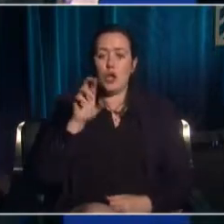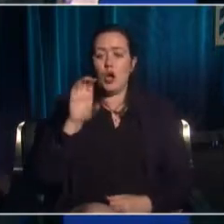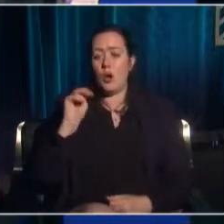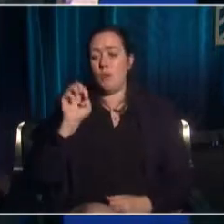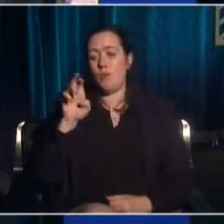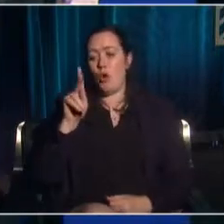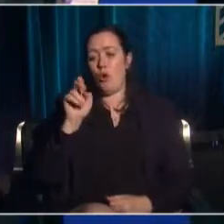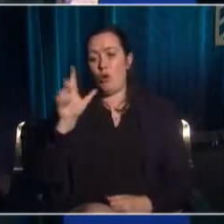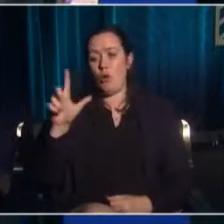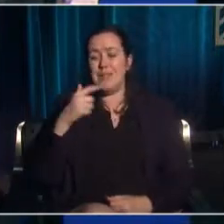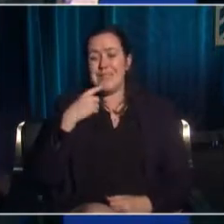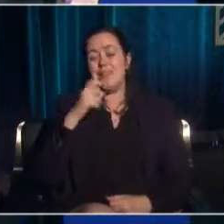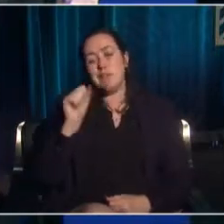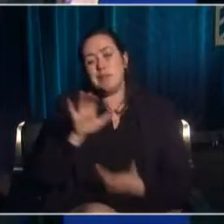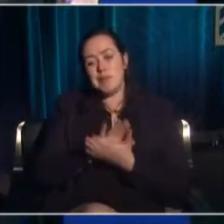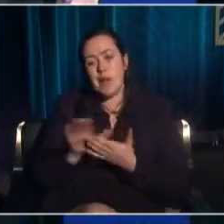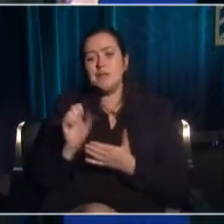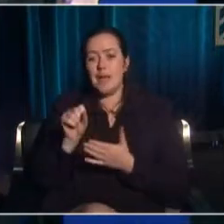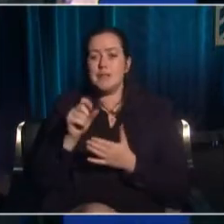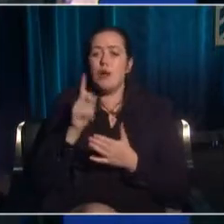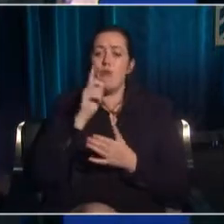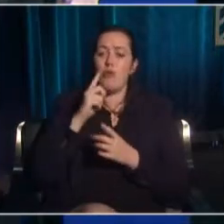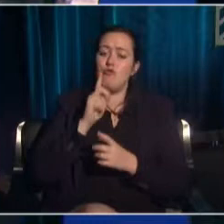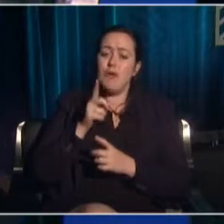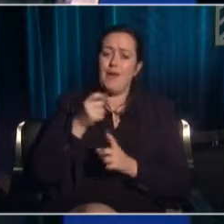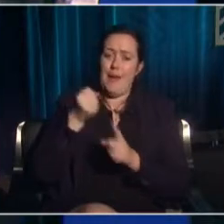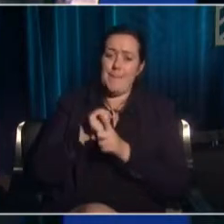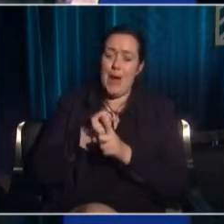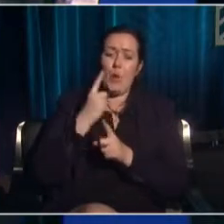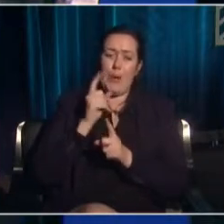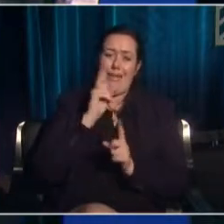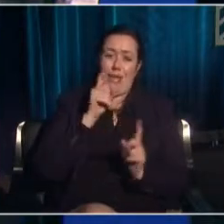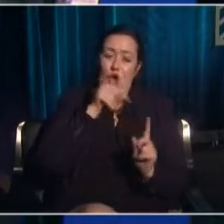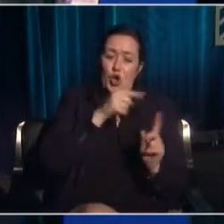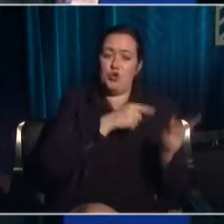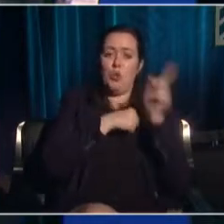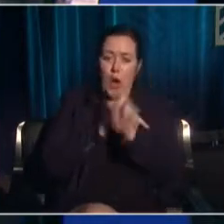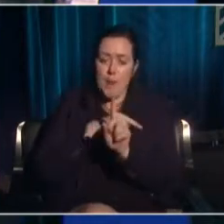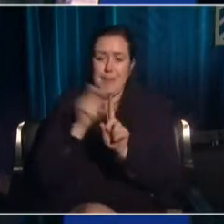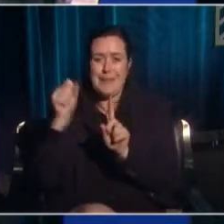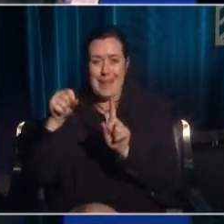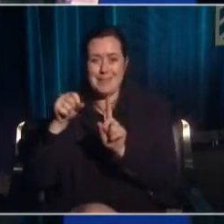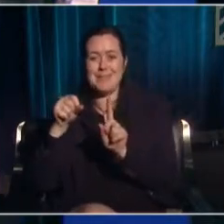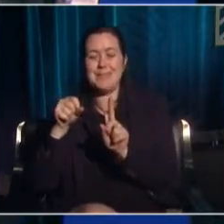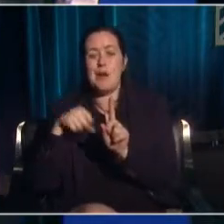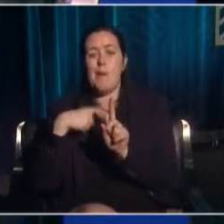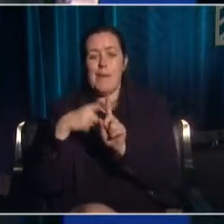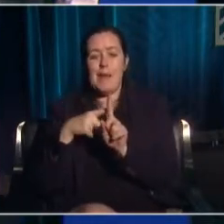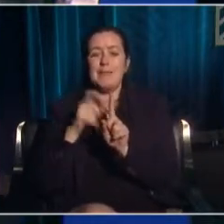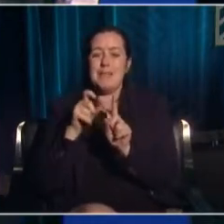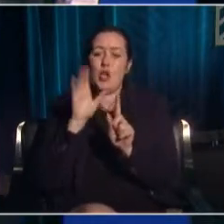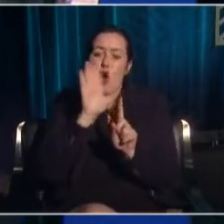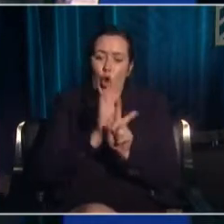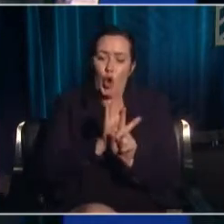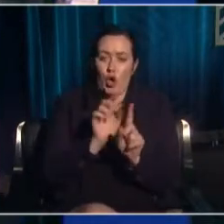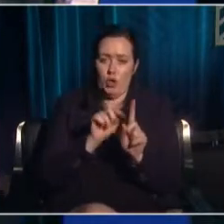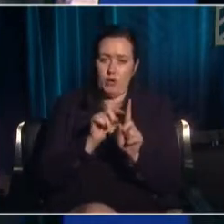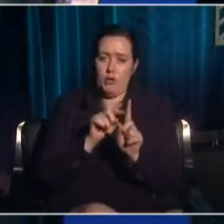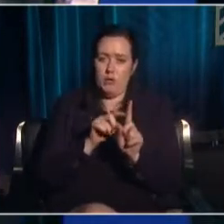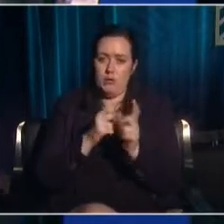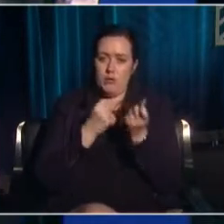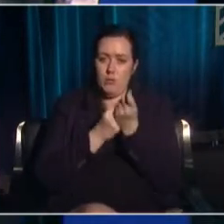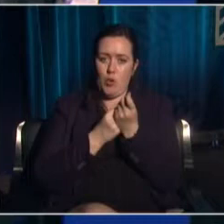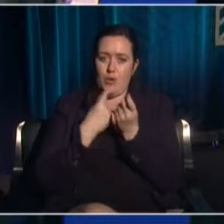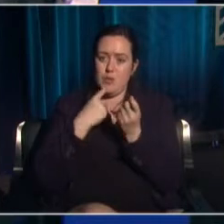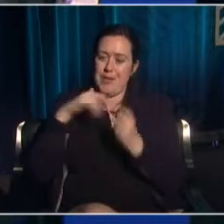we realised that to have real impact, we needed not her to come along to the event necessarily, but we needed her support and her to say, yes, this is important,